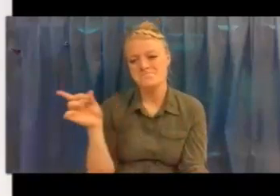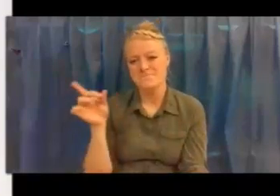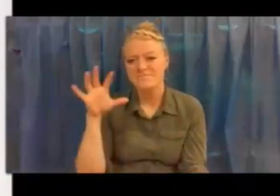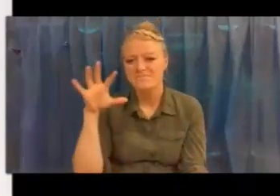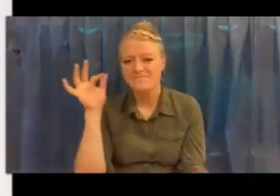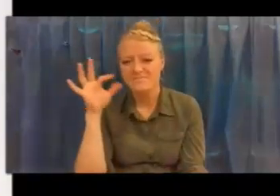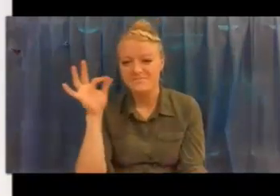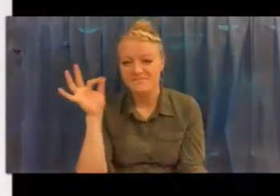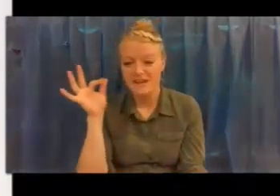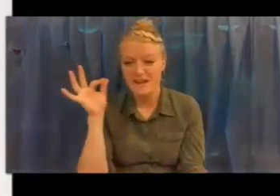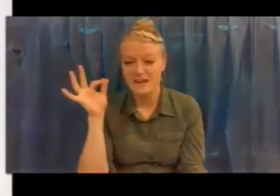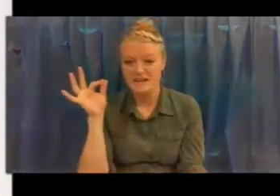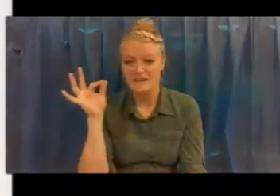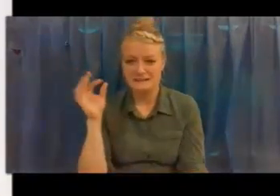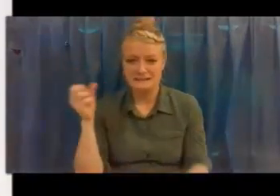Oh,